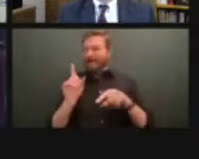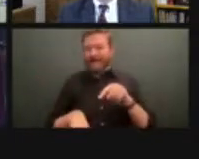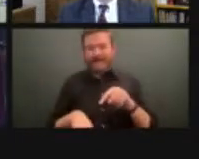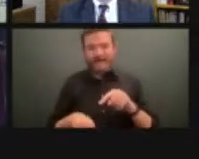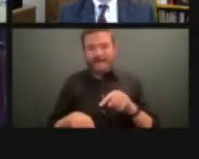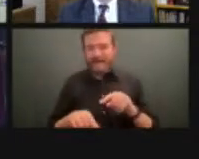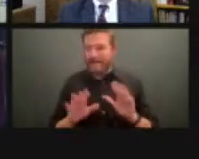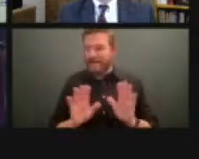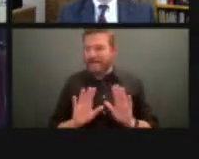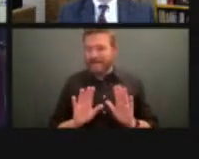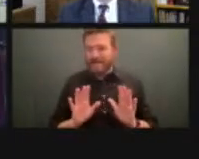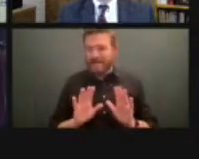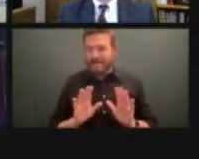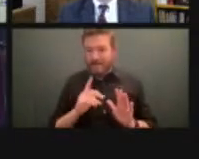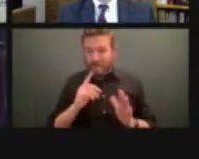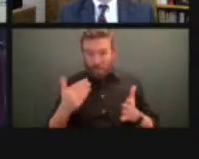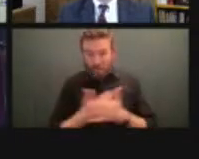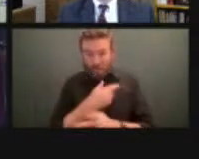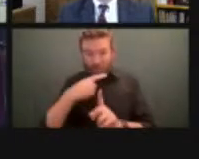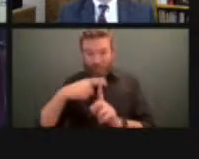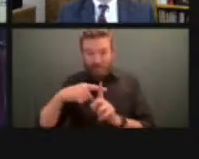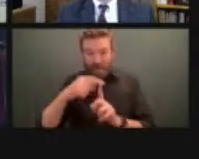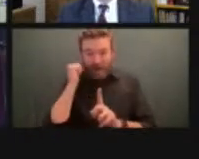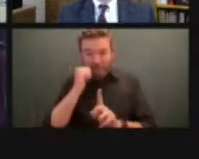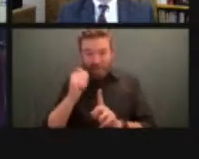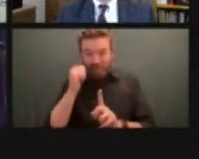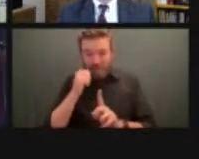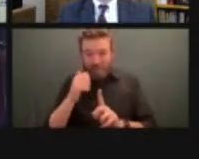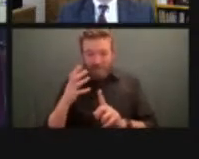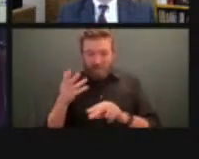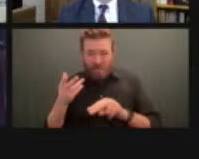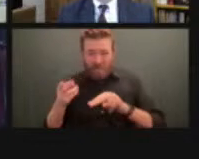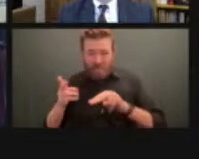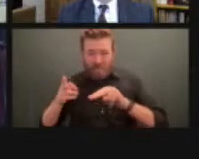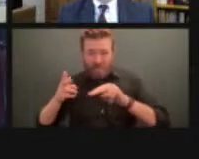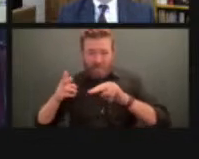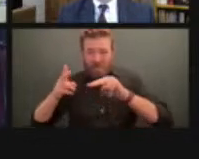every day, as you can see here. Today, the Department of Health is reporting